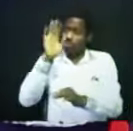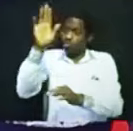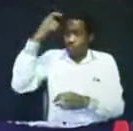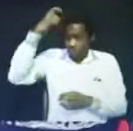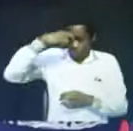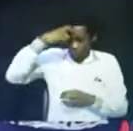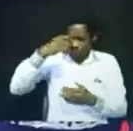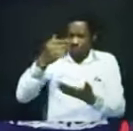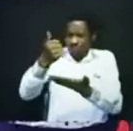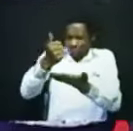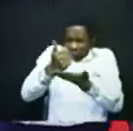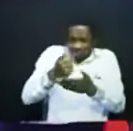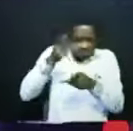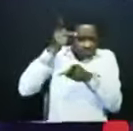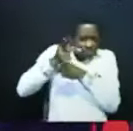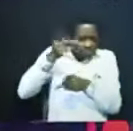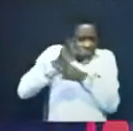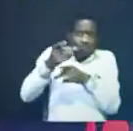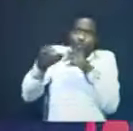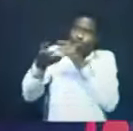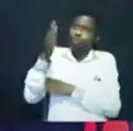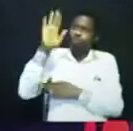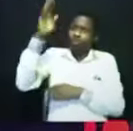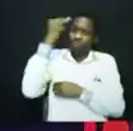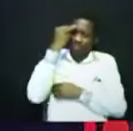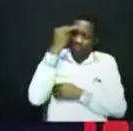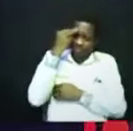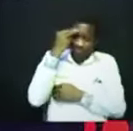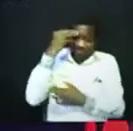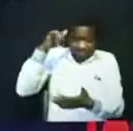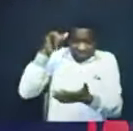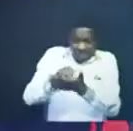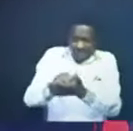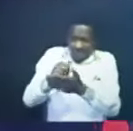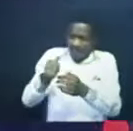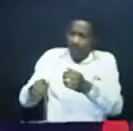Christ. And we said this is a superior mind.